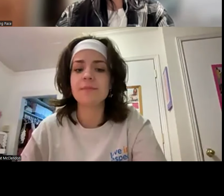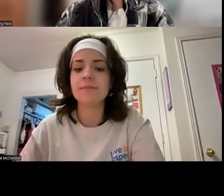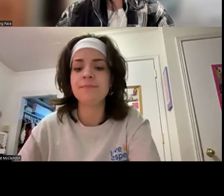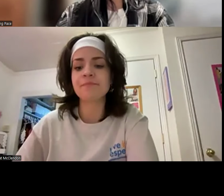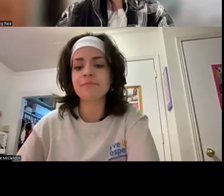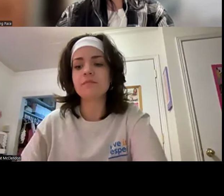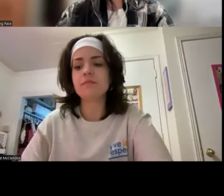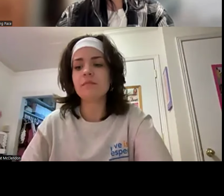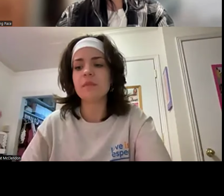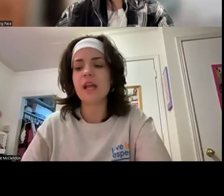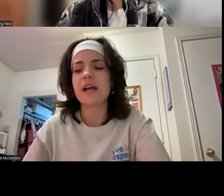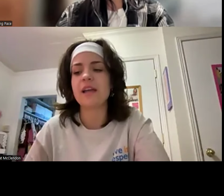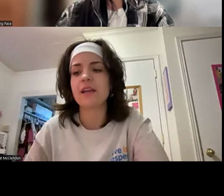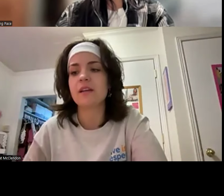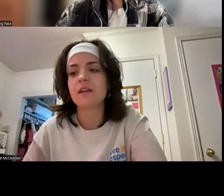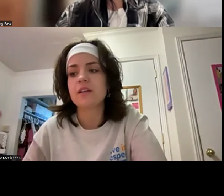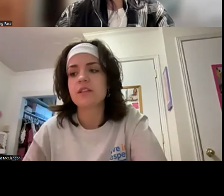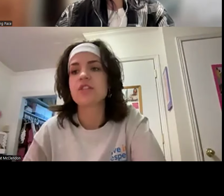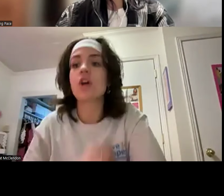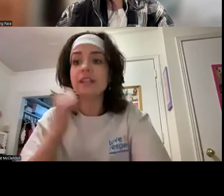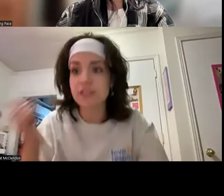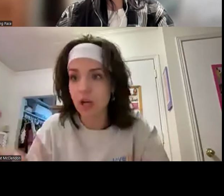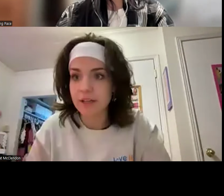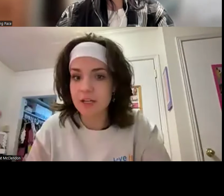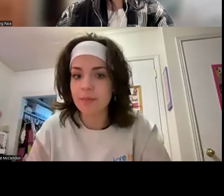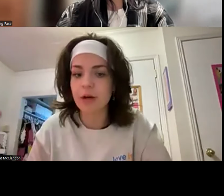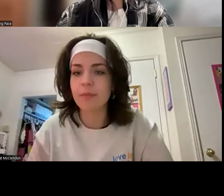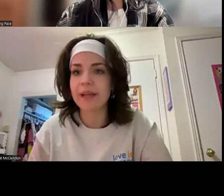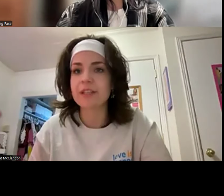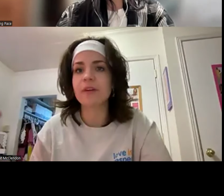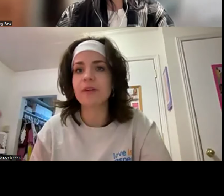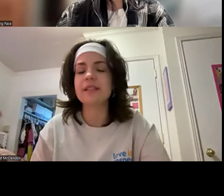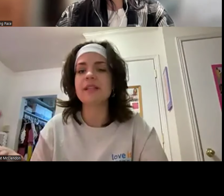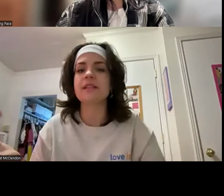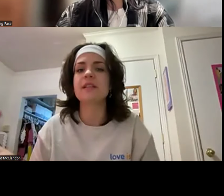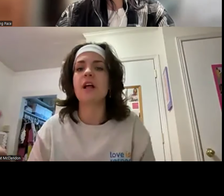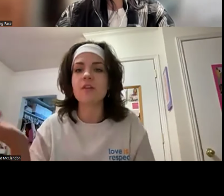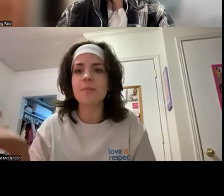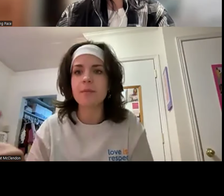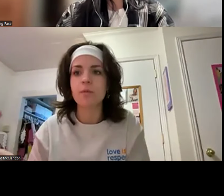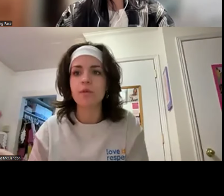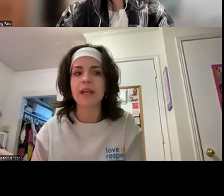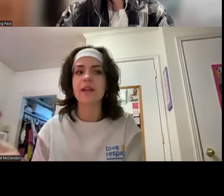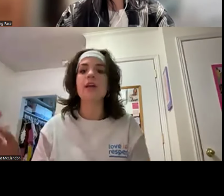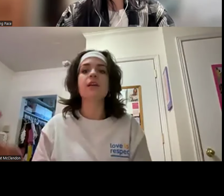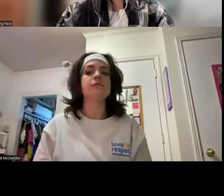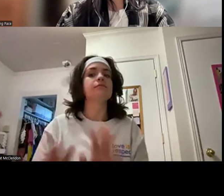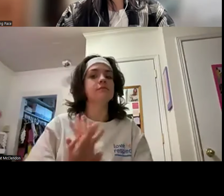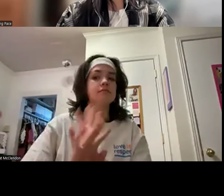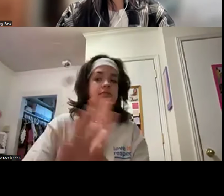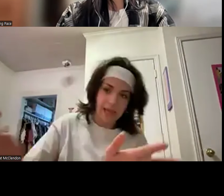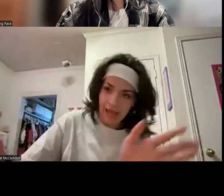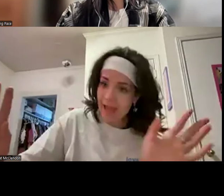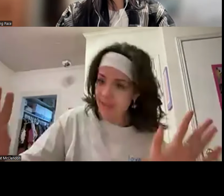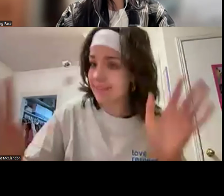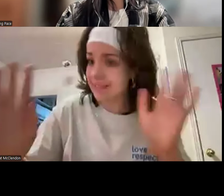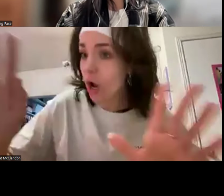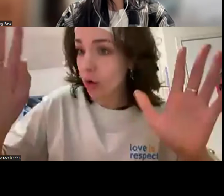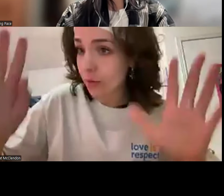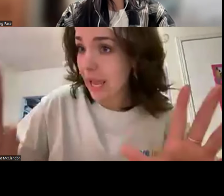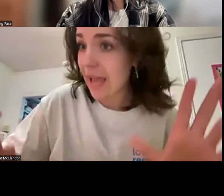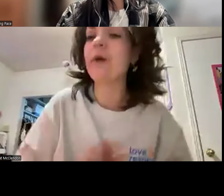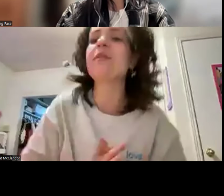until I started talking about my experience and until other people were like, hey, this